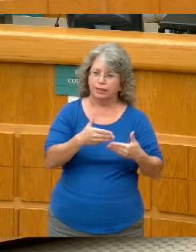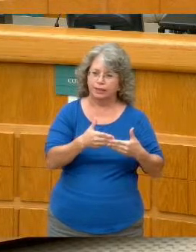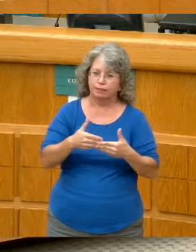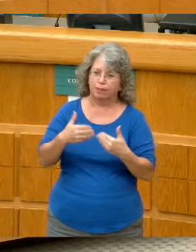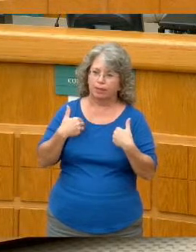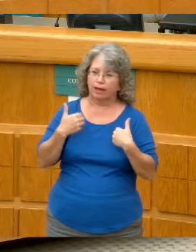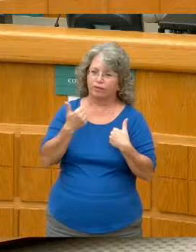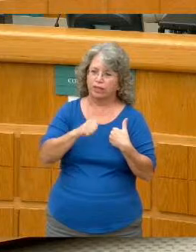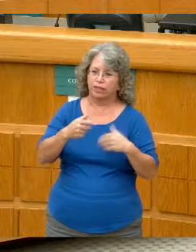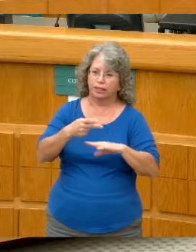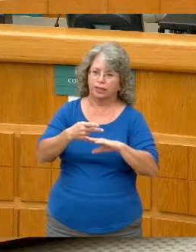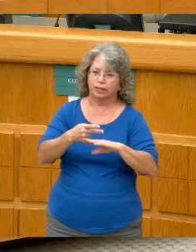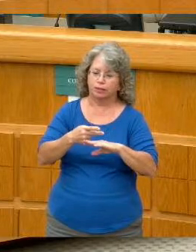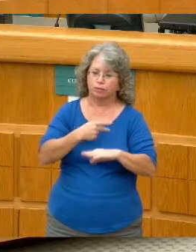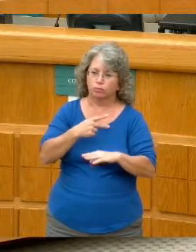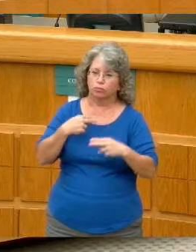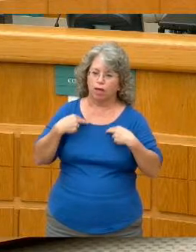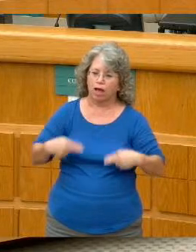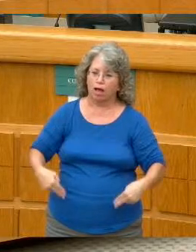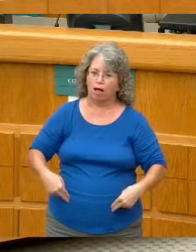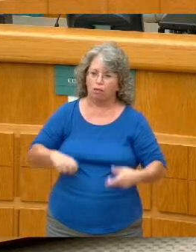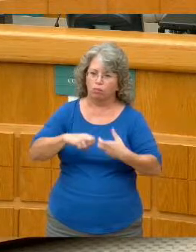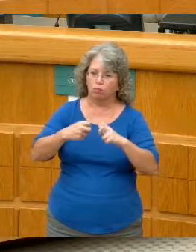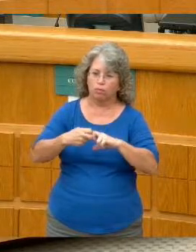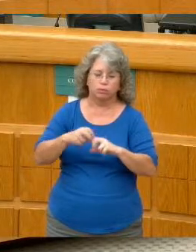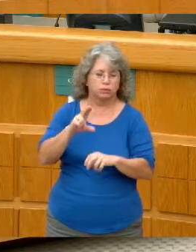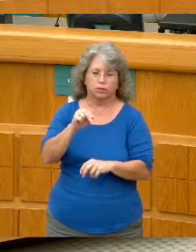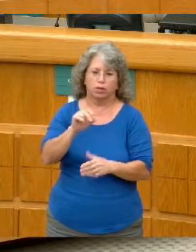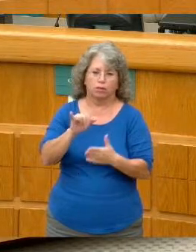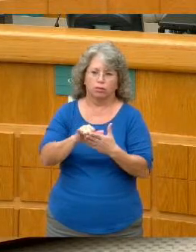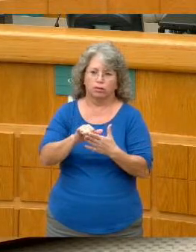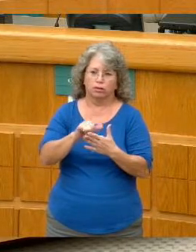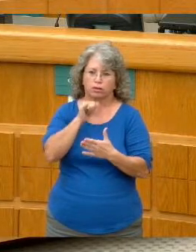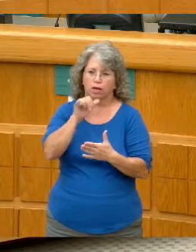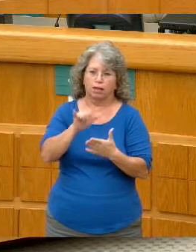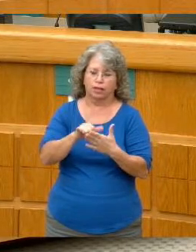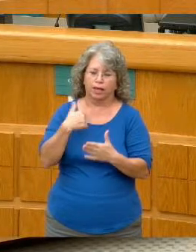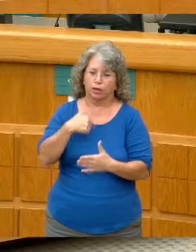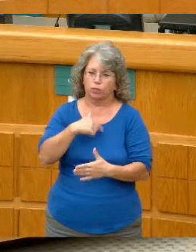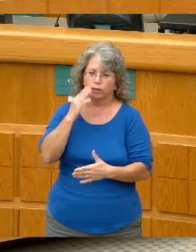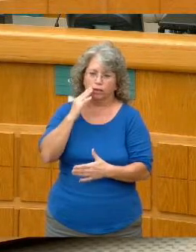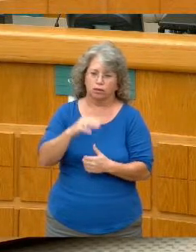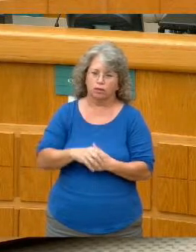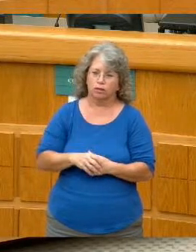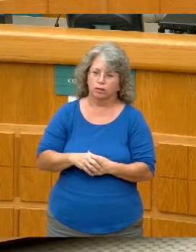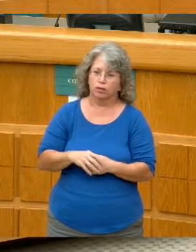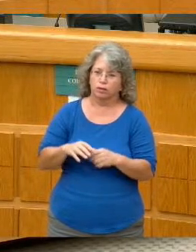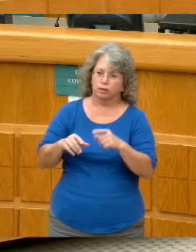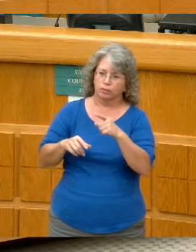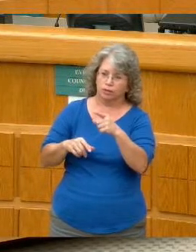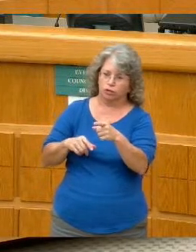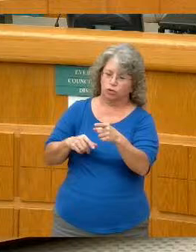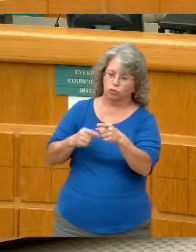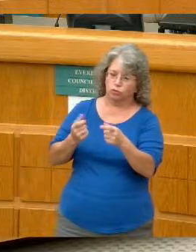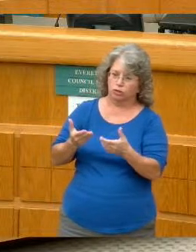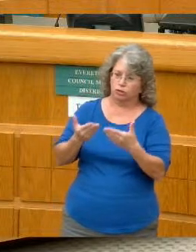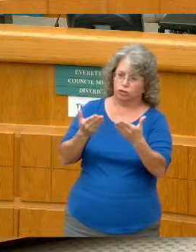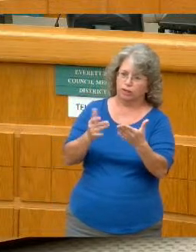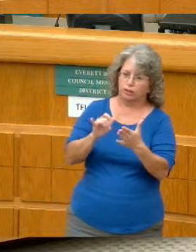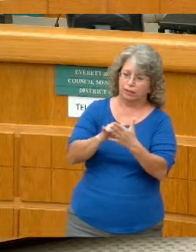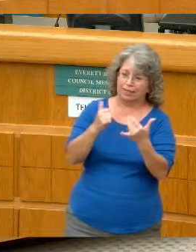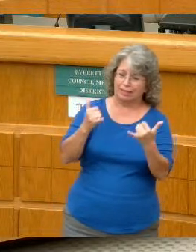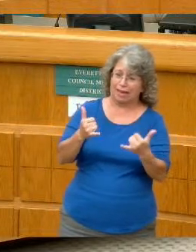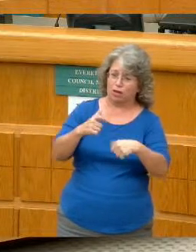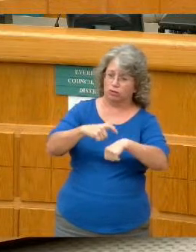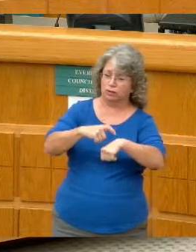Did this child have any pre-existing conditions? No, not that we know of. You suggested that now is the